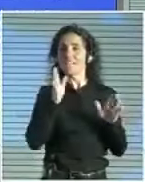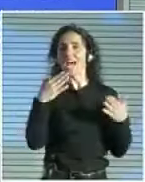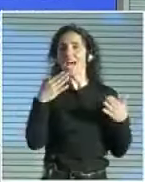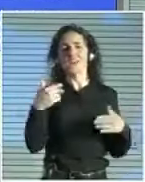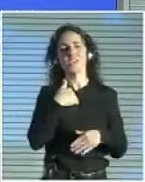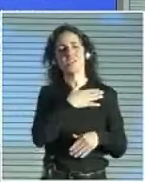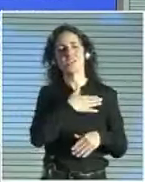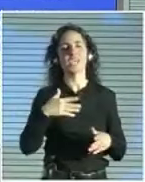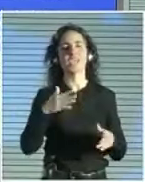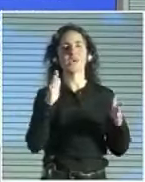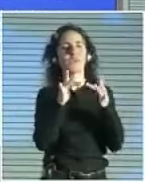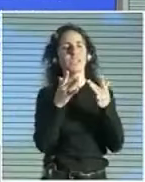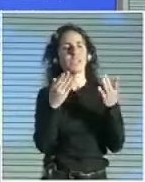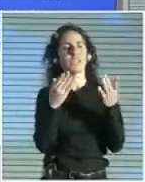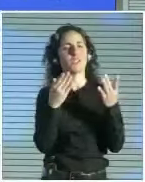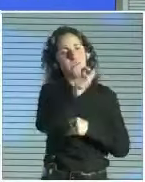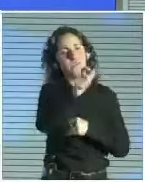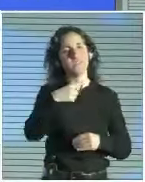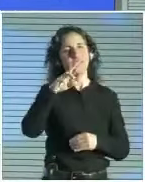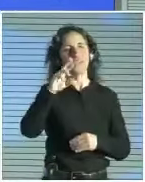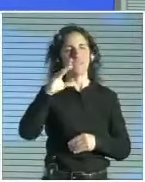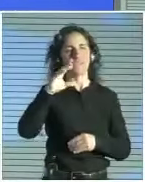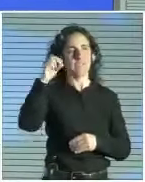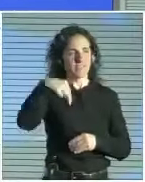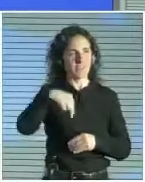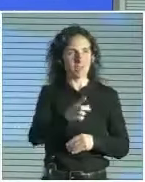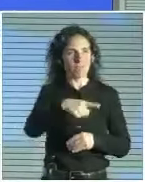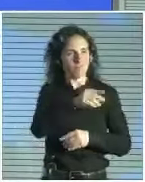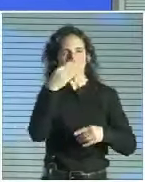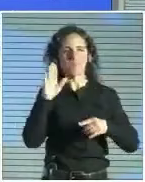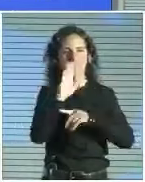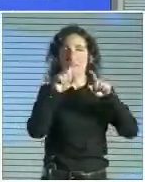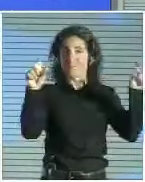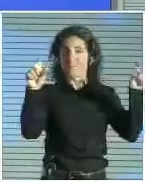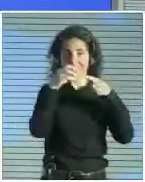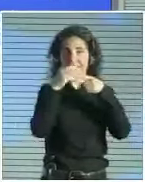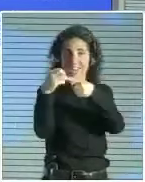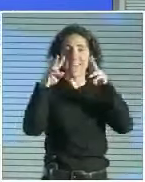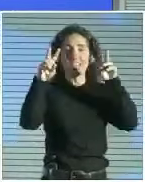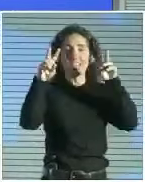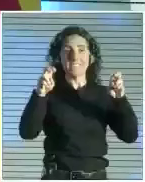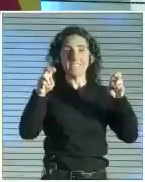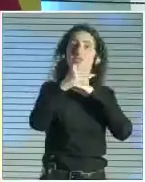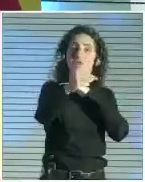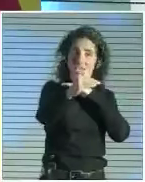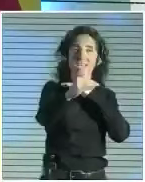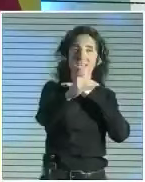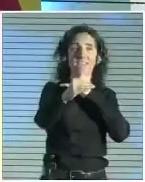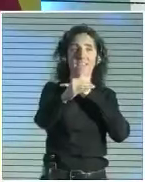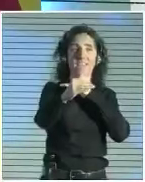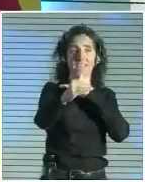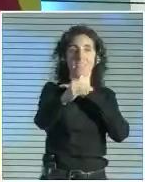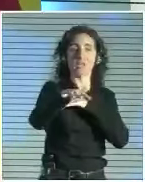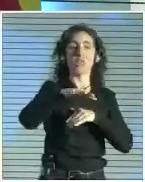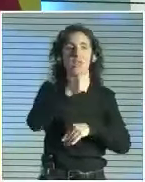now reflect on that, what can we do from your leadership function to help destinations fulfill